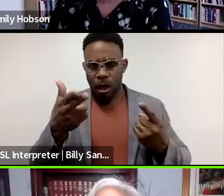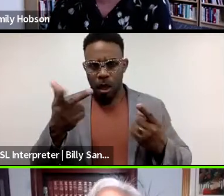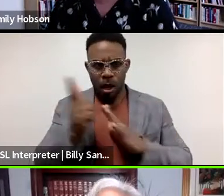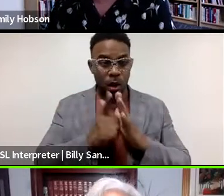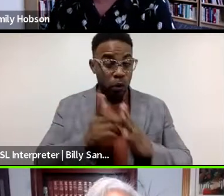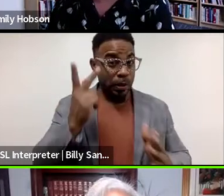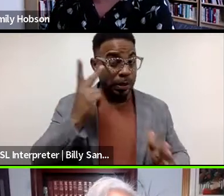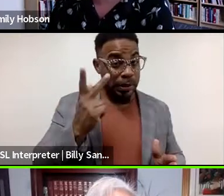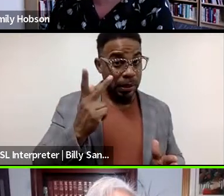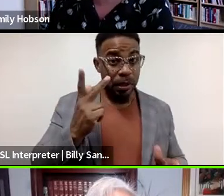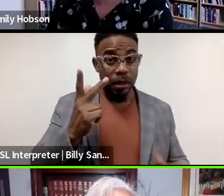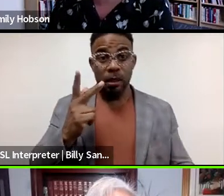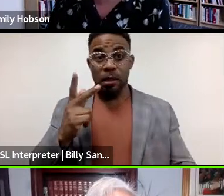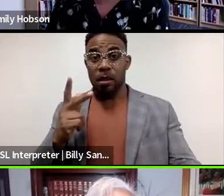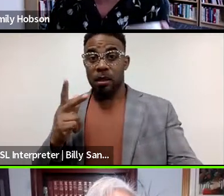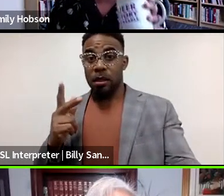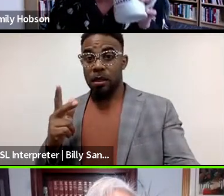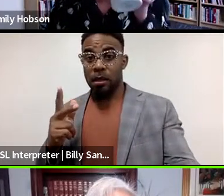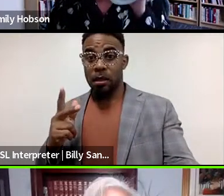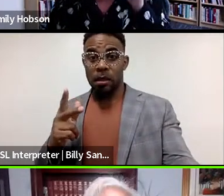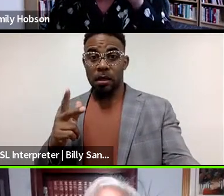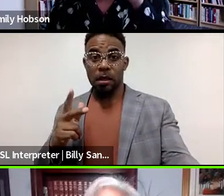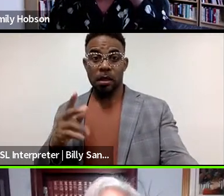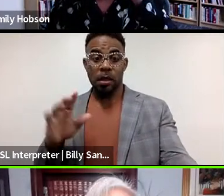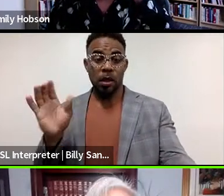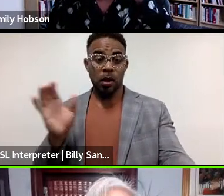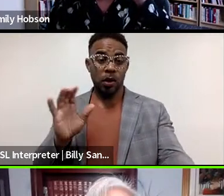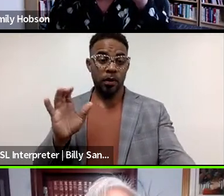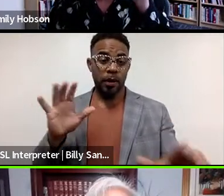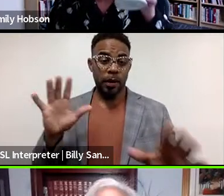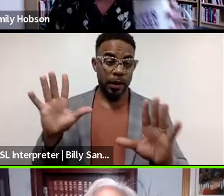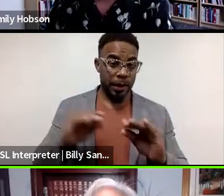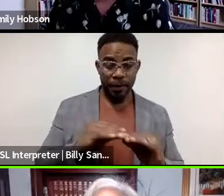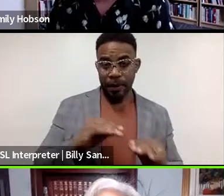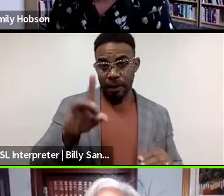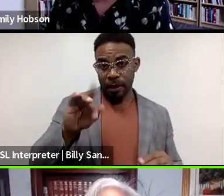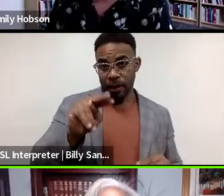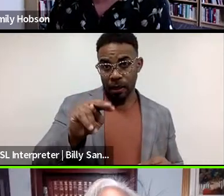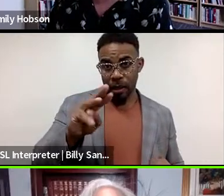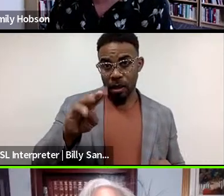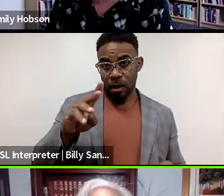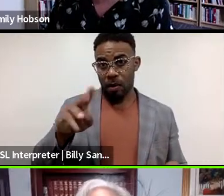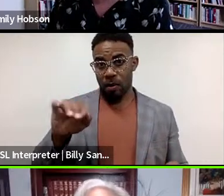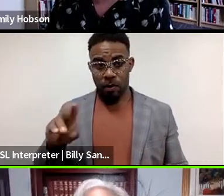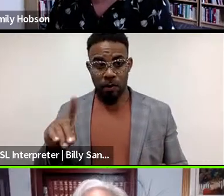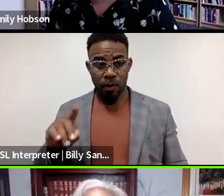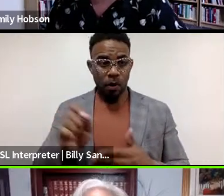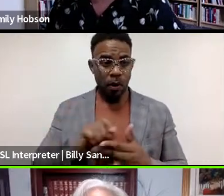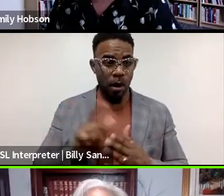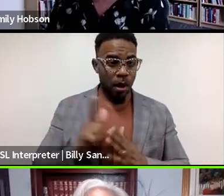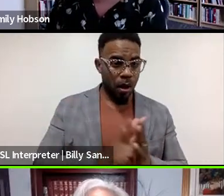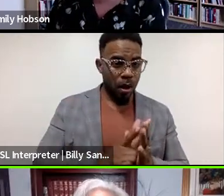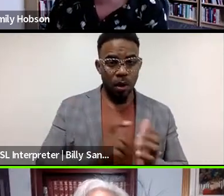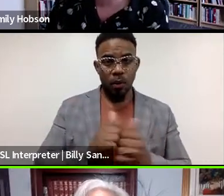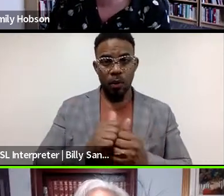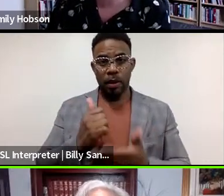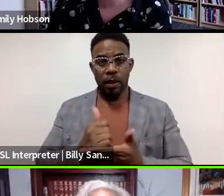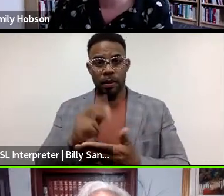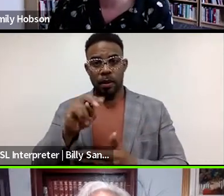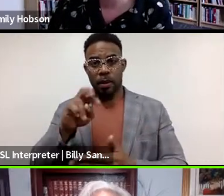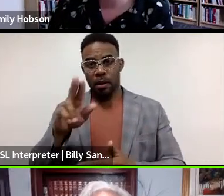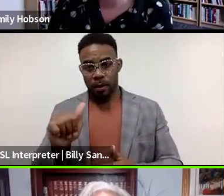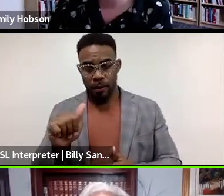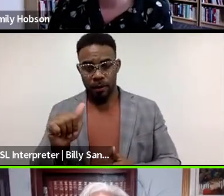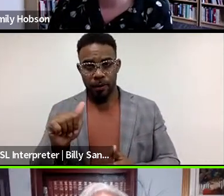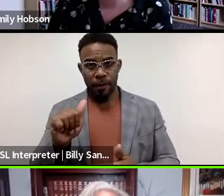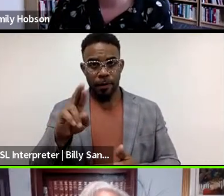you see the conservative assemblyman, Don Mulford, writing the law with the help of the NRA